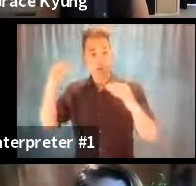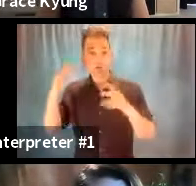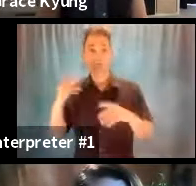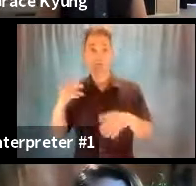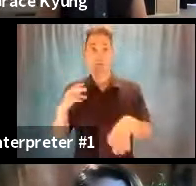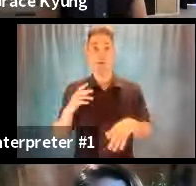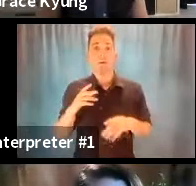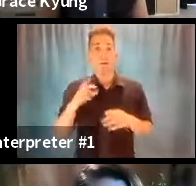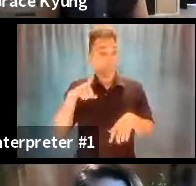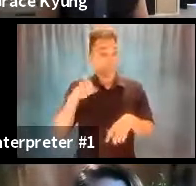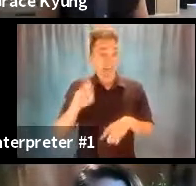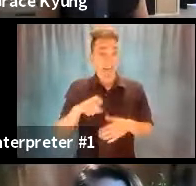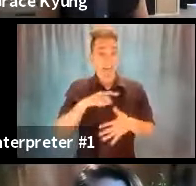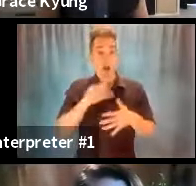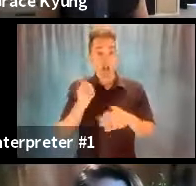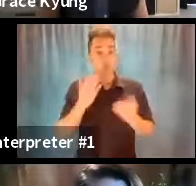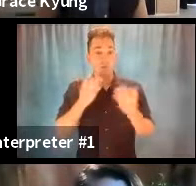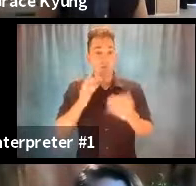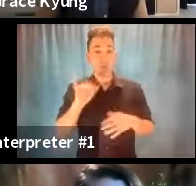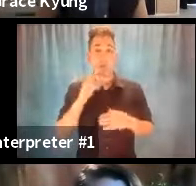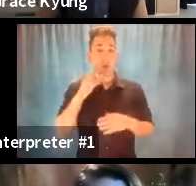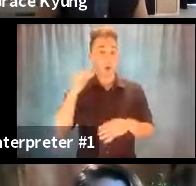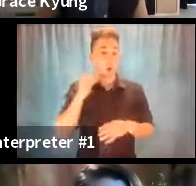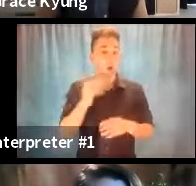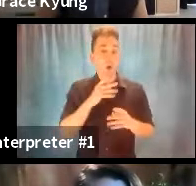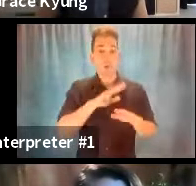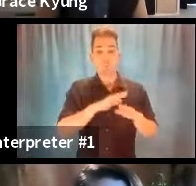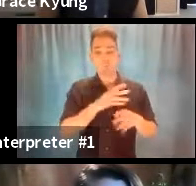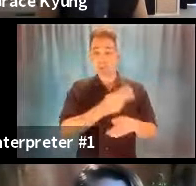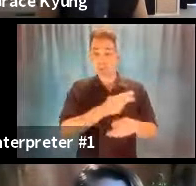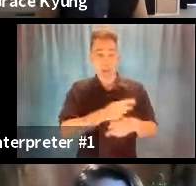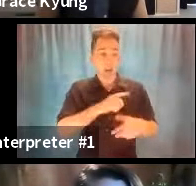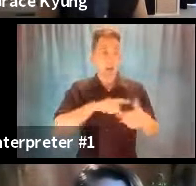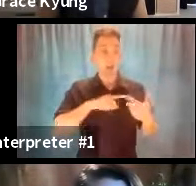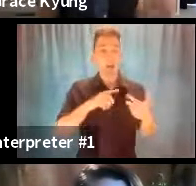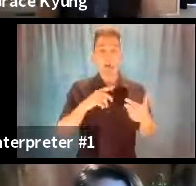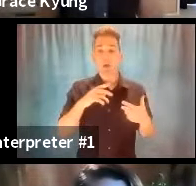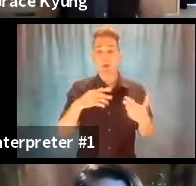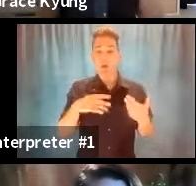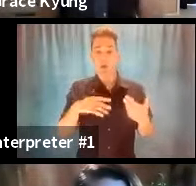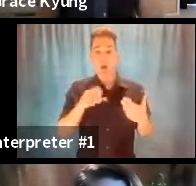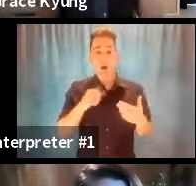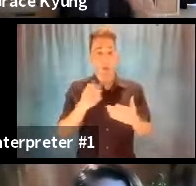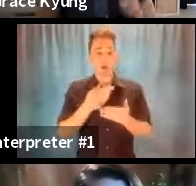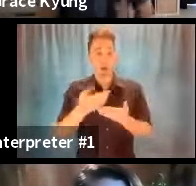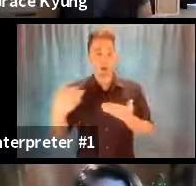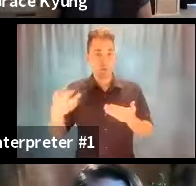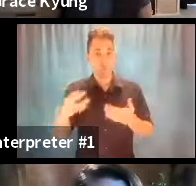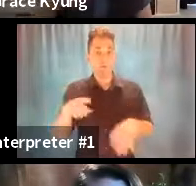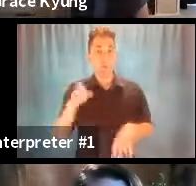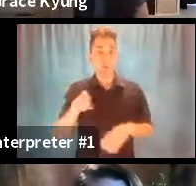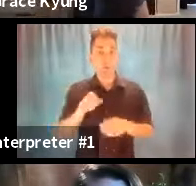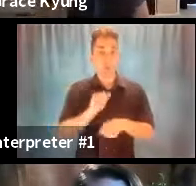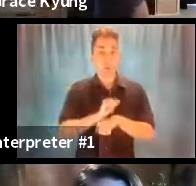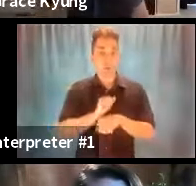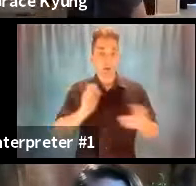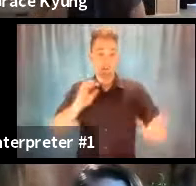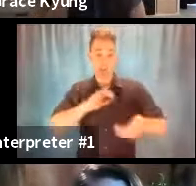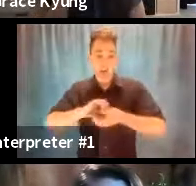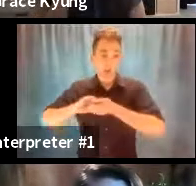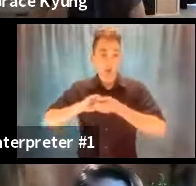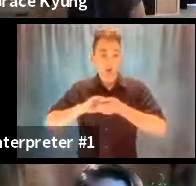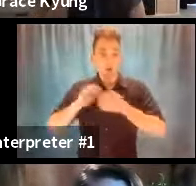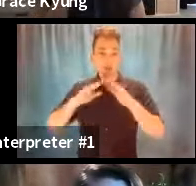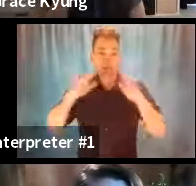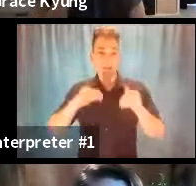respite, adult daycare, home health and homemaker chore services and other resources. We need to work together on systems changes